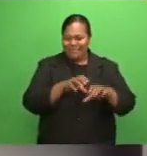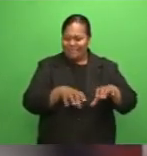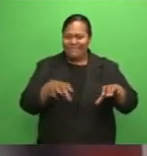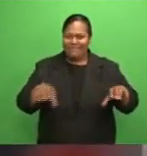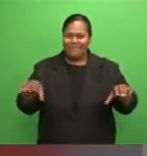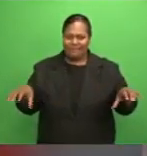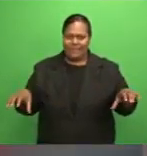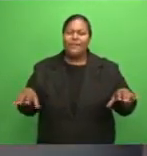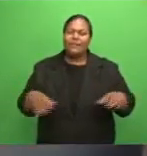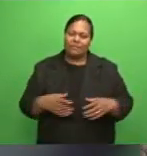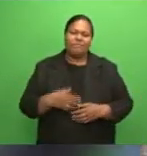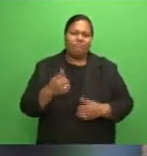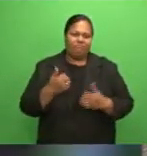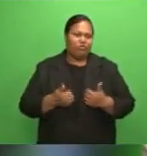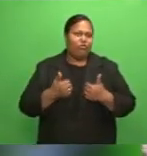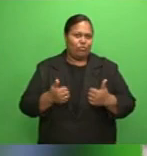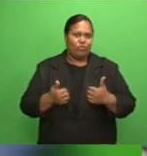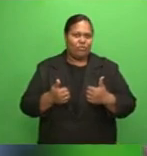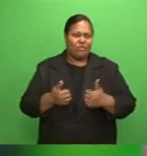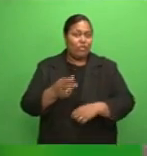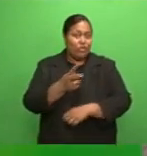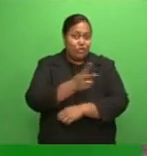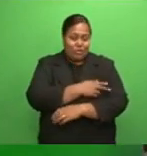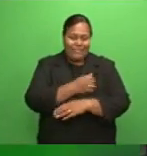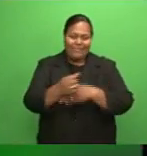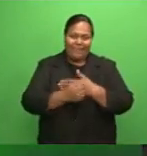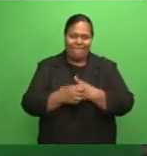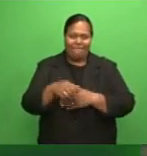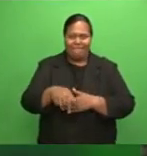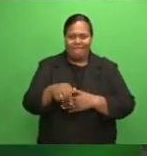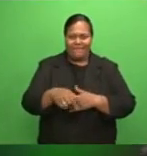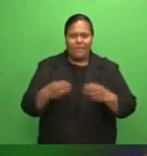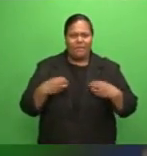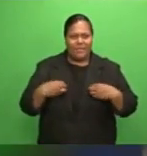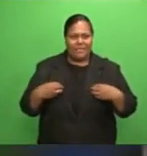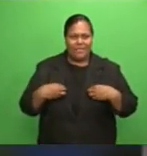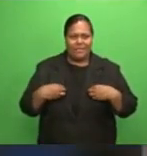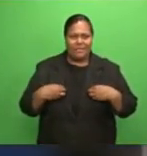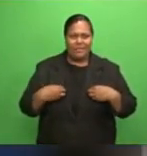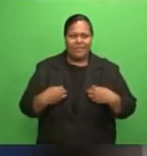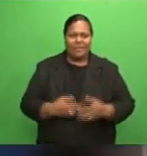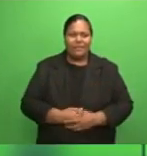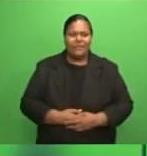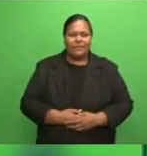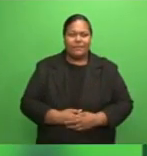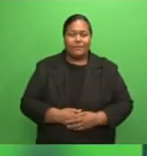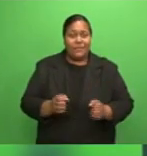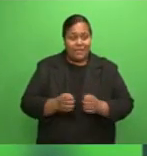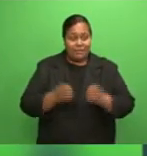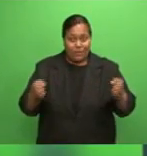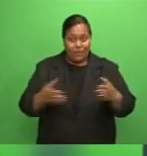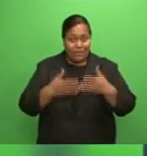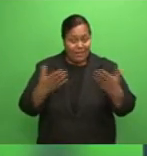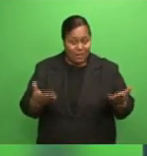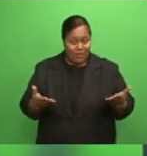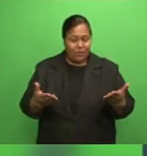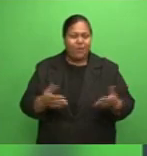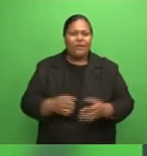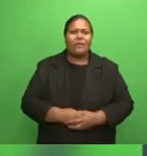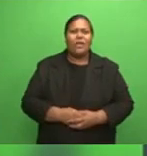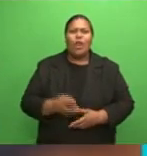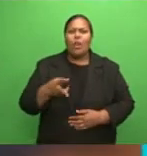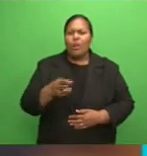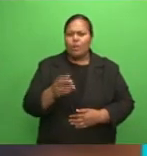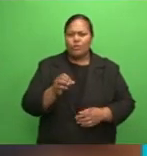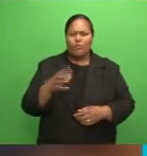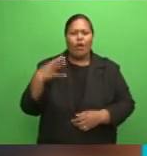risks for his business and will give his customers a convenient paying option. As part of its expansion, MasterCover has also launched its